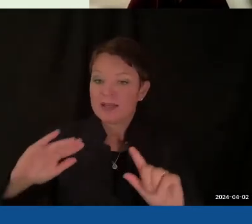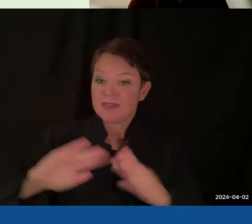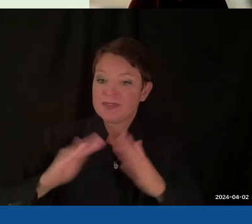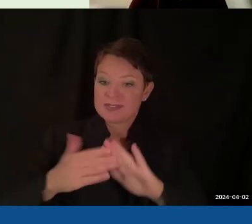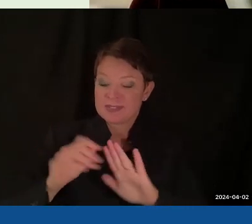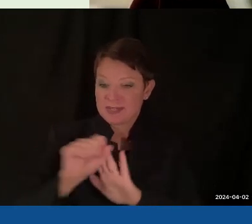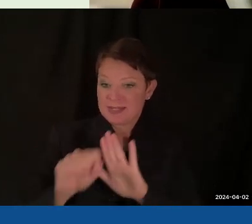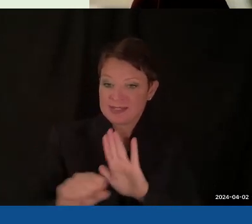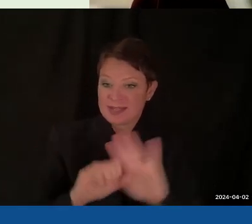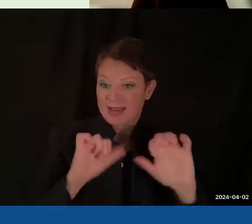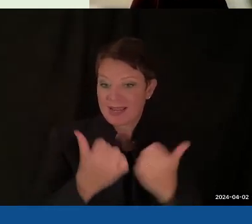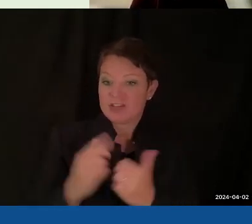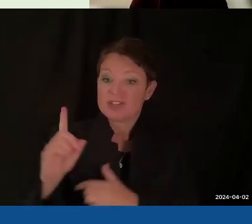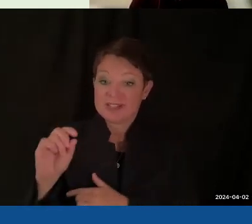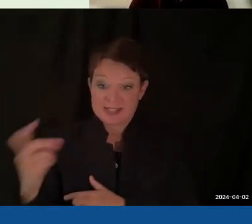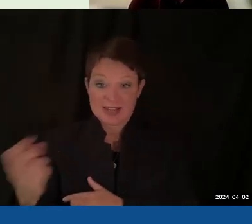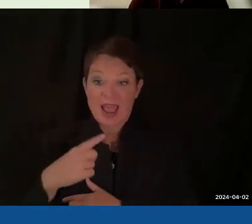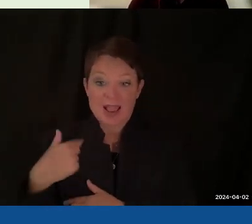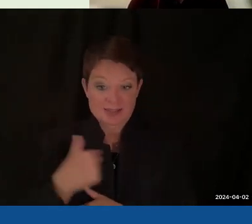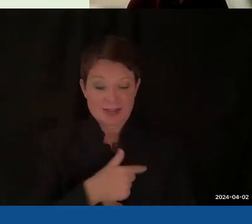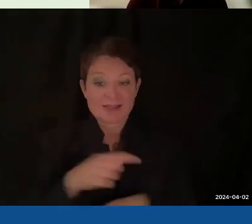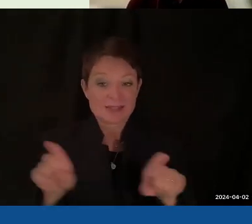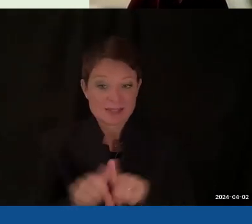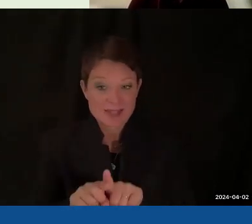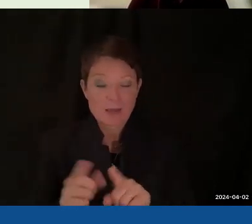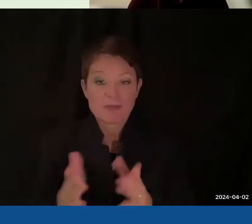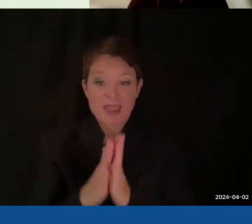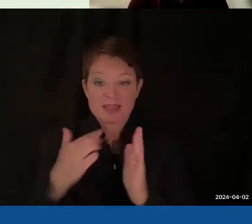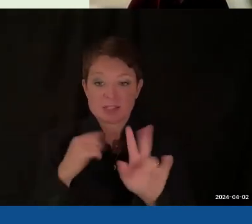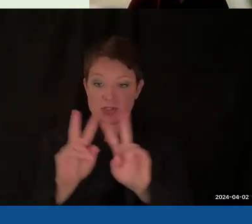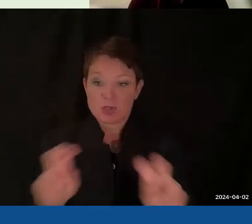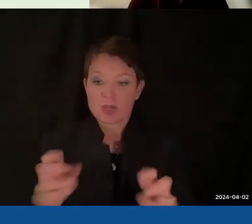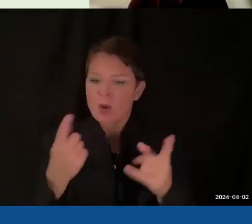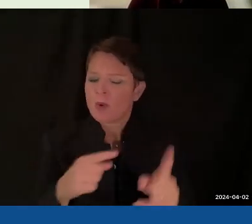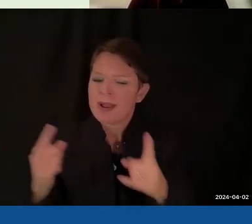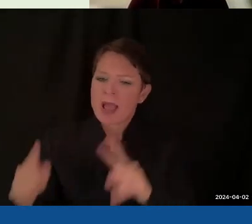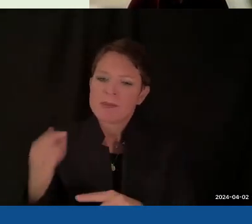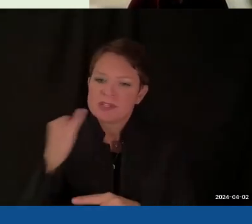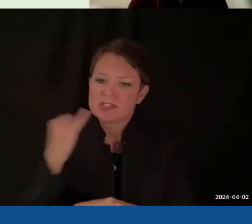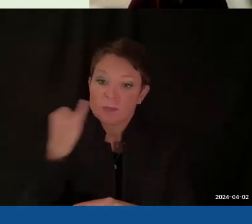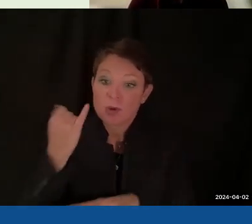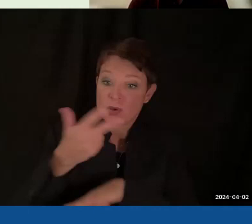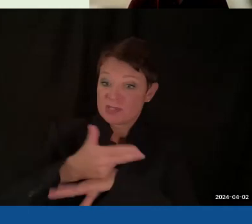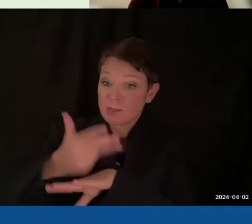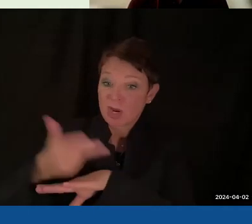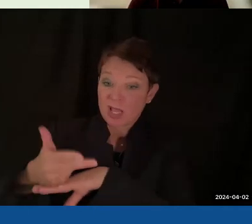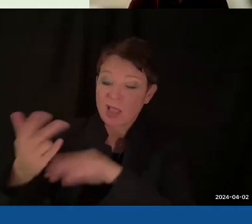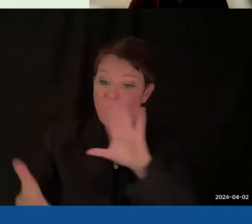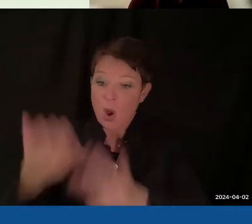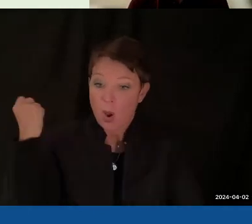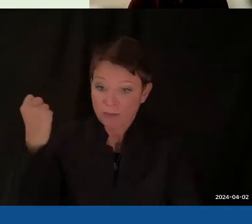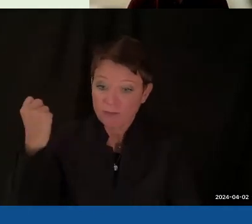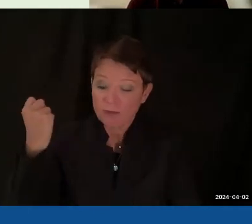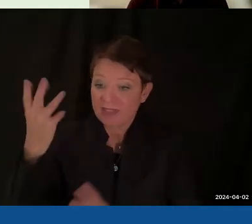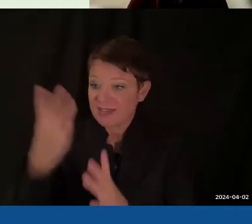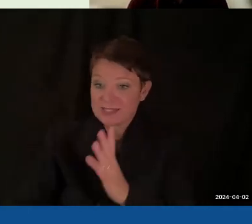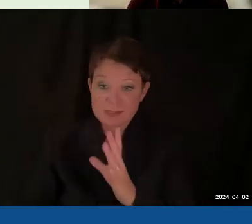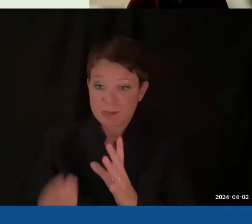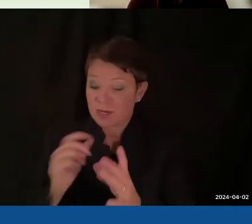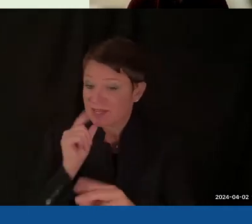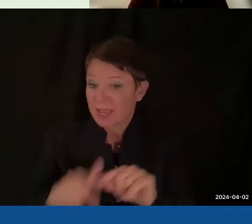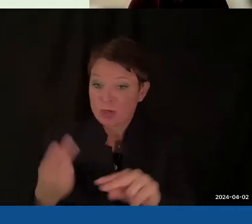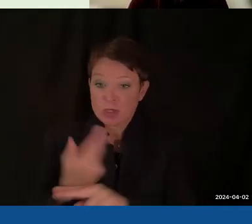state agencies did ask us that same question. They asked us to look at what happens if you remove those from your analysis, and is there